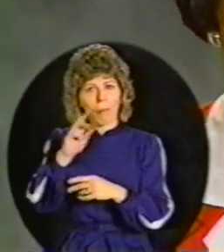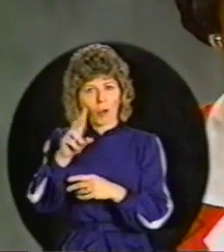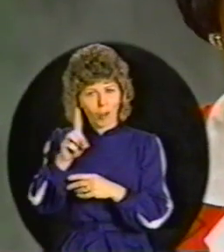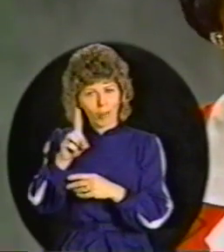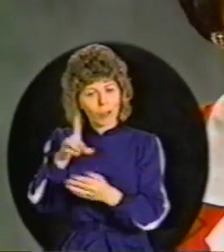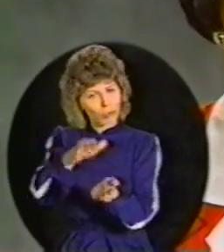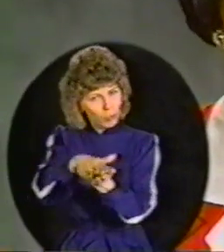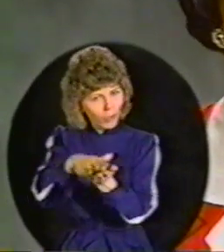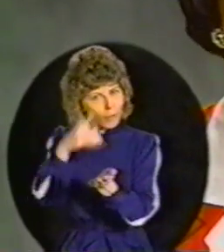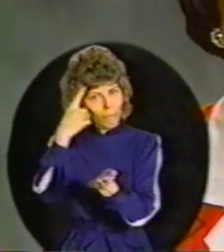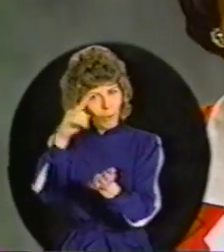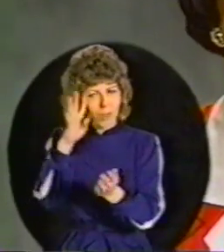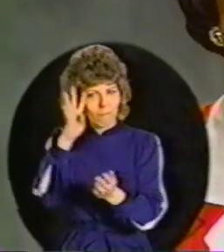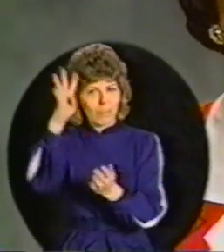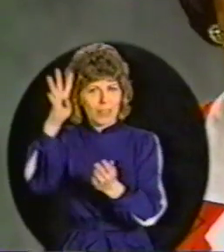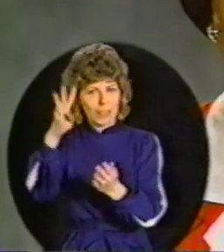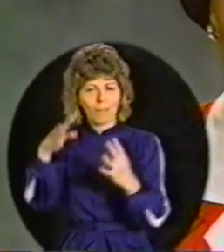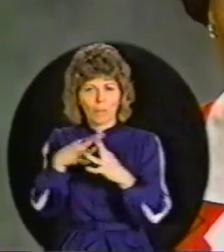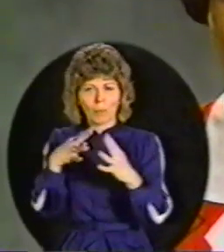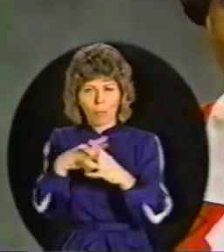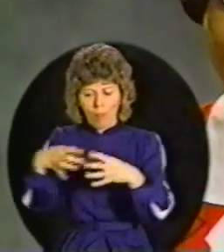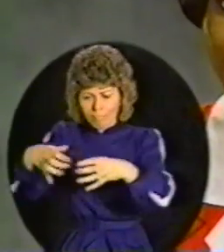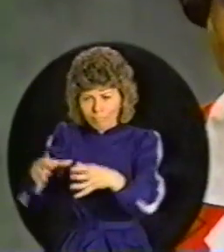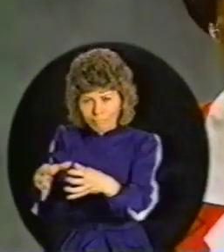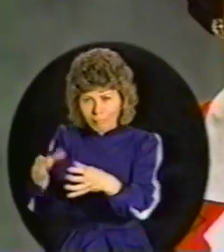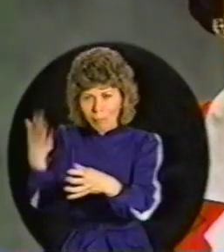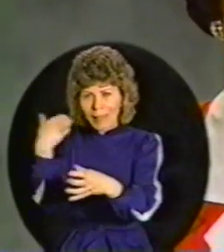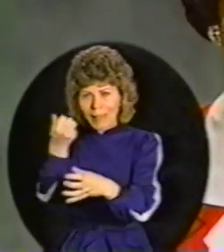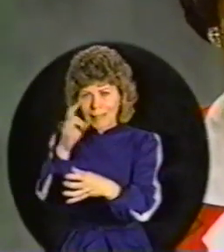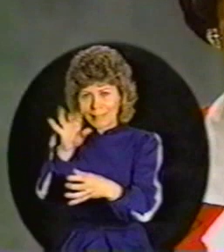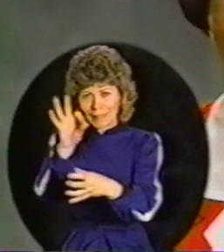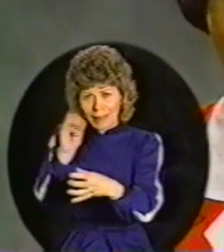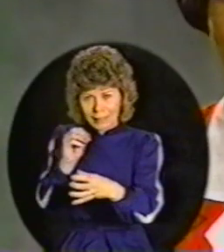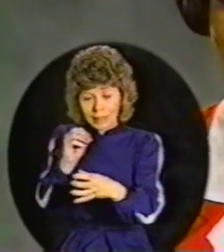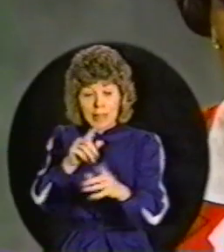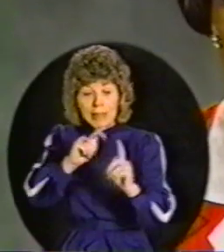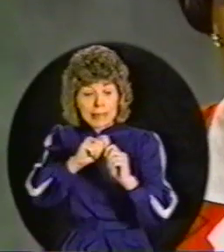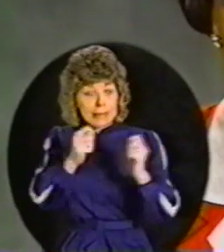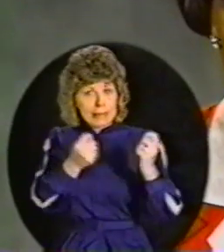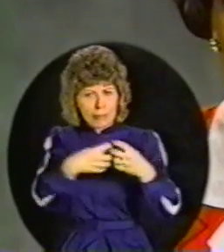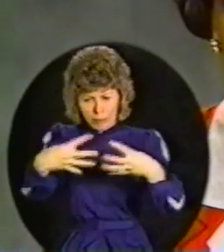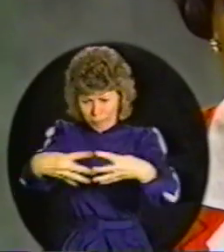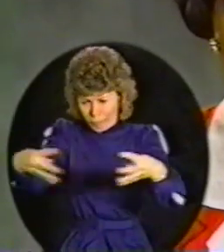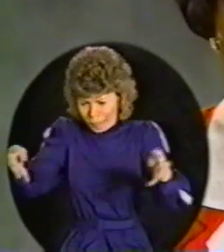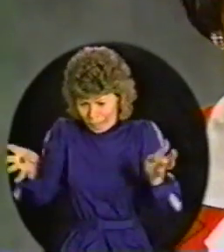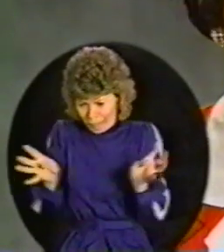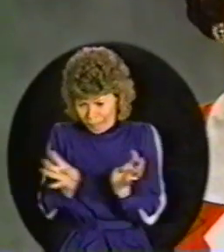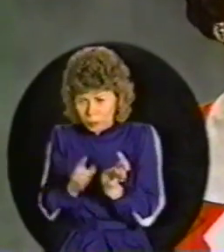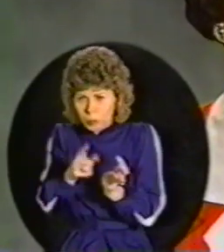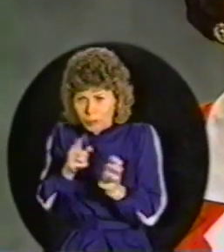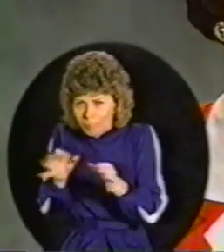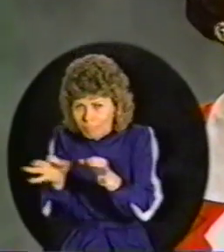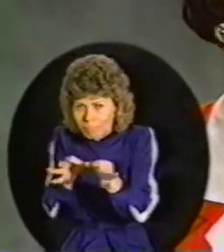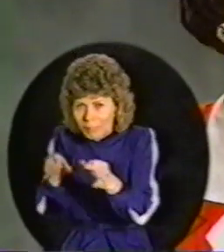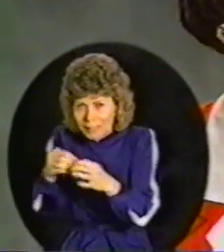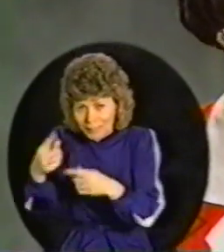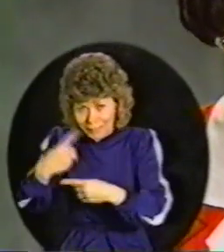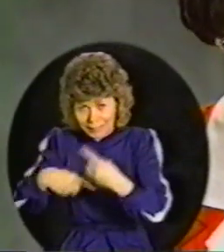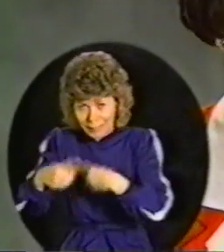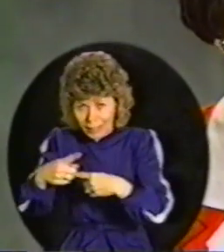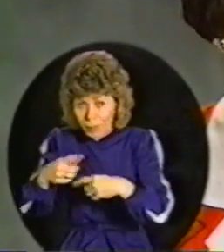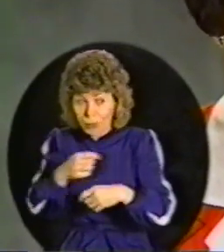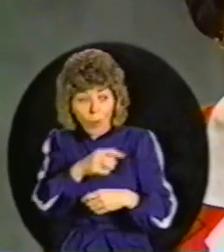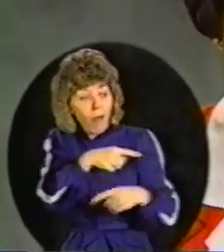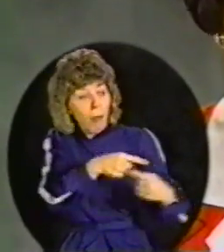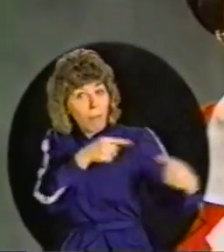Paul Hubbard is credited with inventing the football huddle back in 1890. He had his teammates surround him so that he could call the signals in